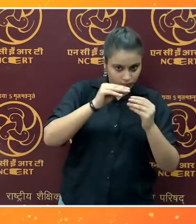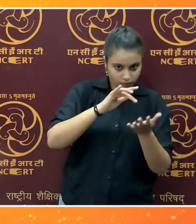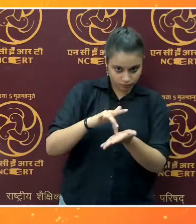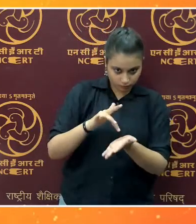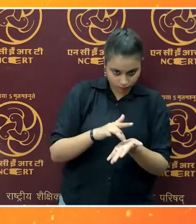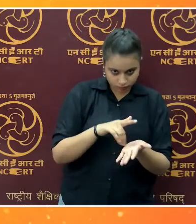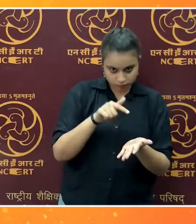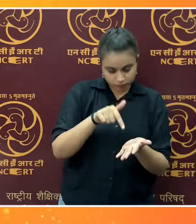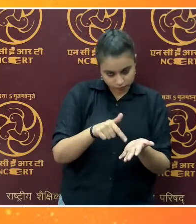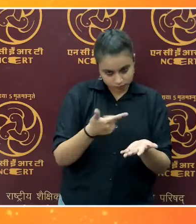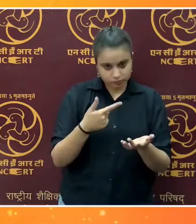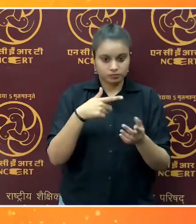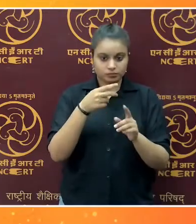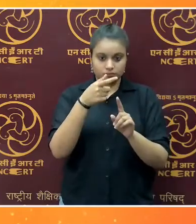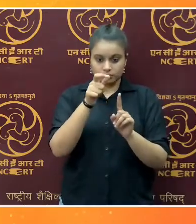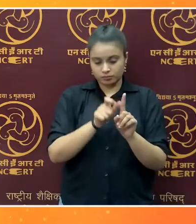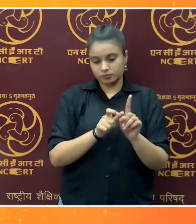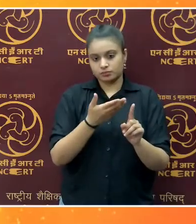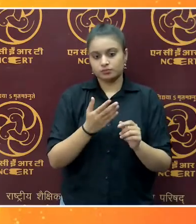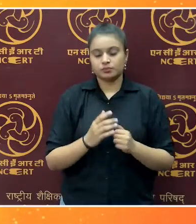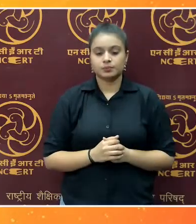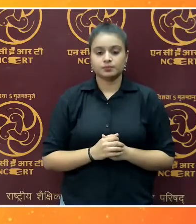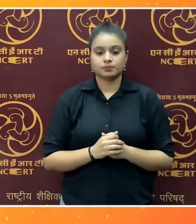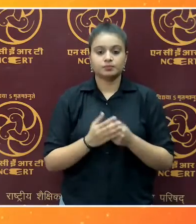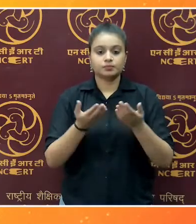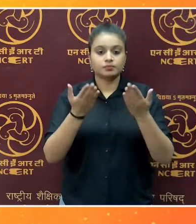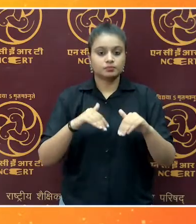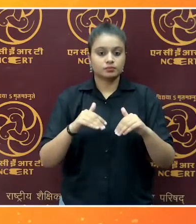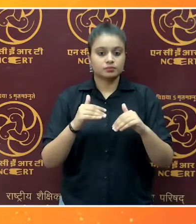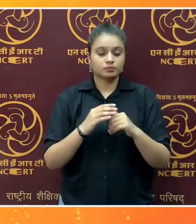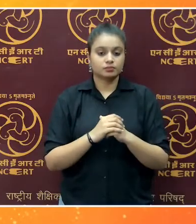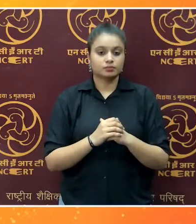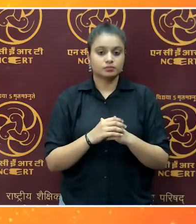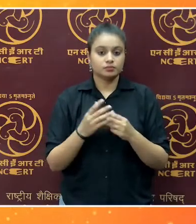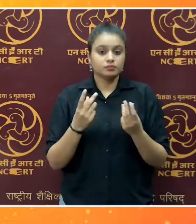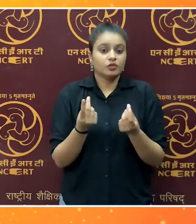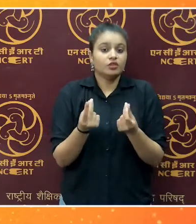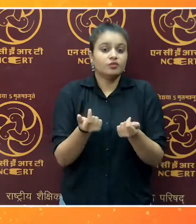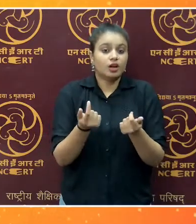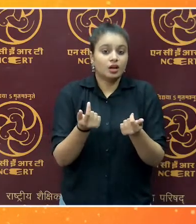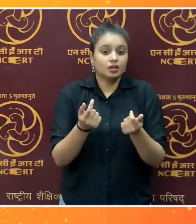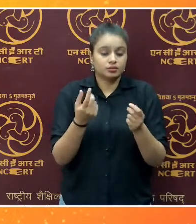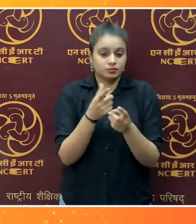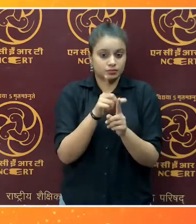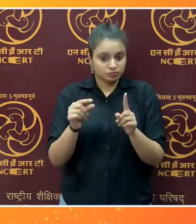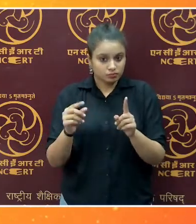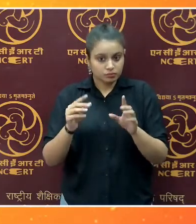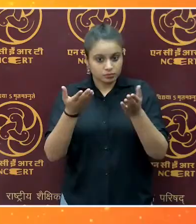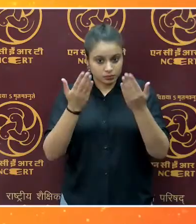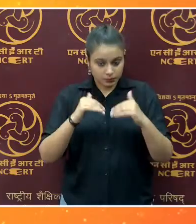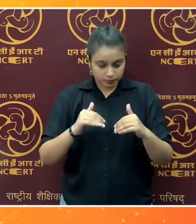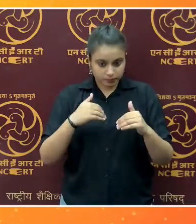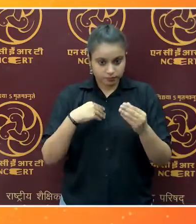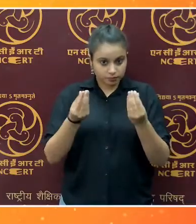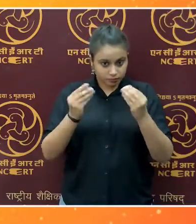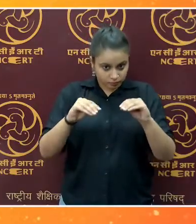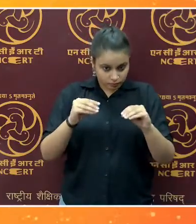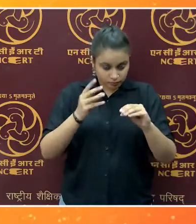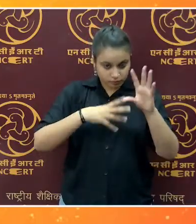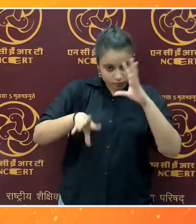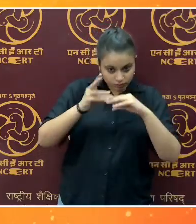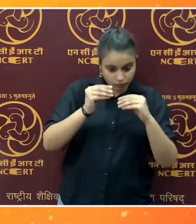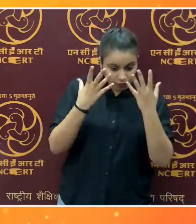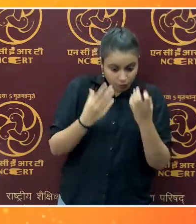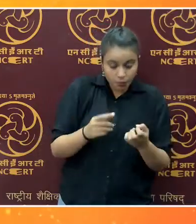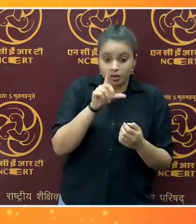is a very learned person is a scholar. Twitching is making quick, light movement. Dr. Dolittle wants to learn